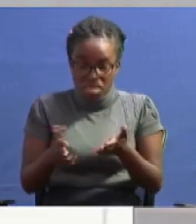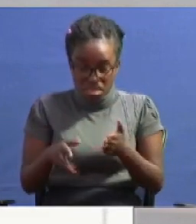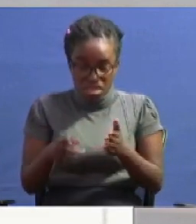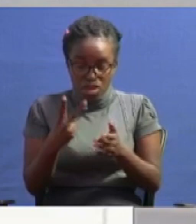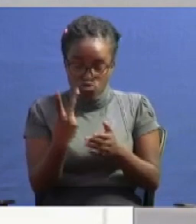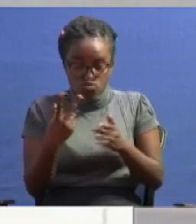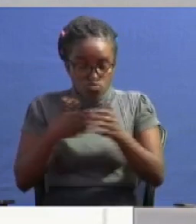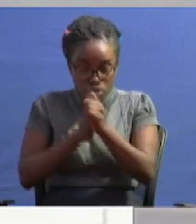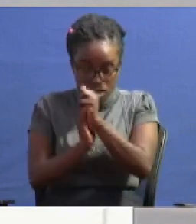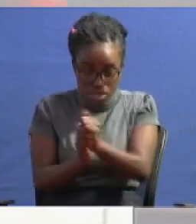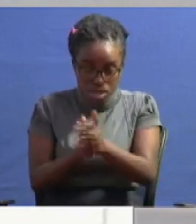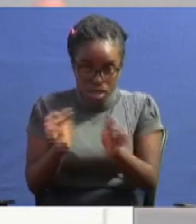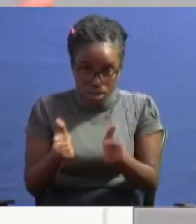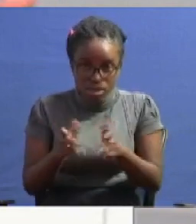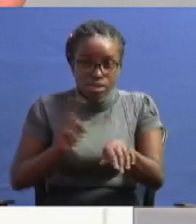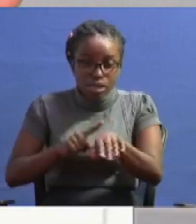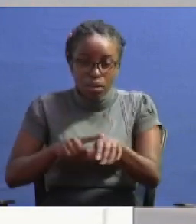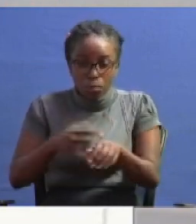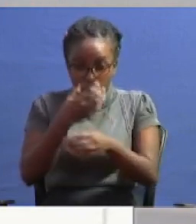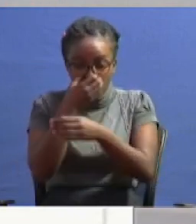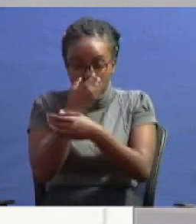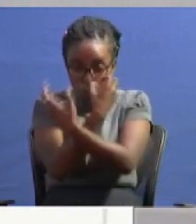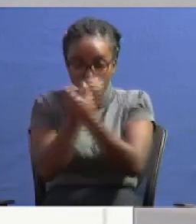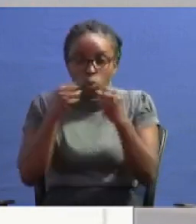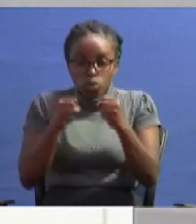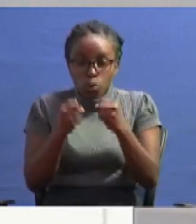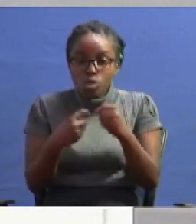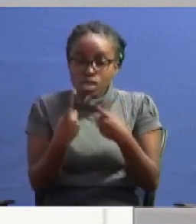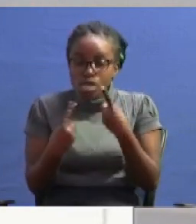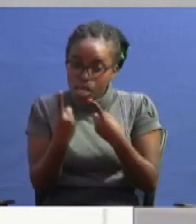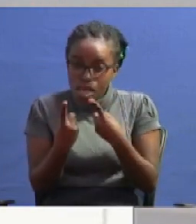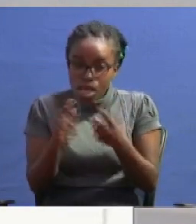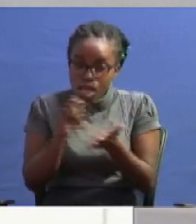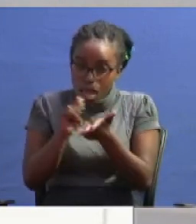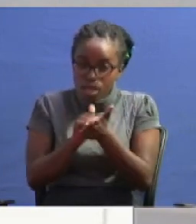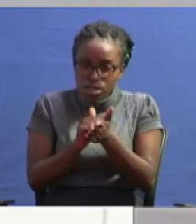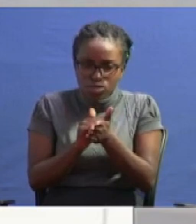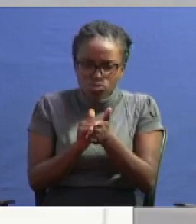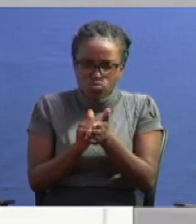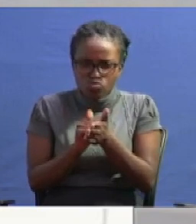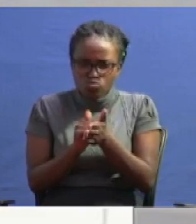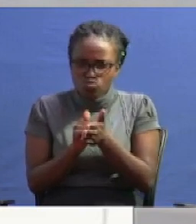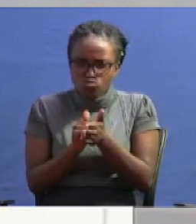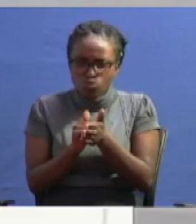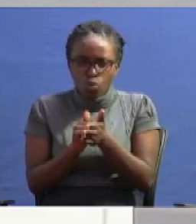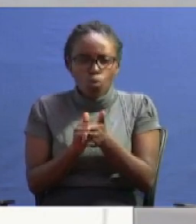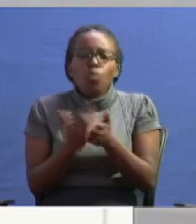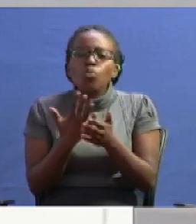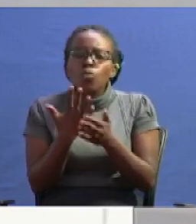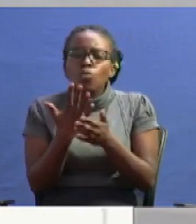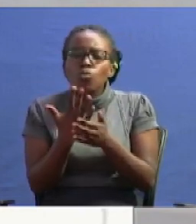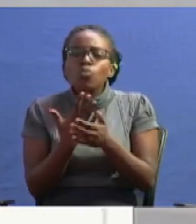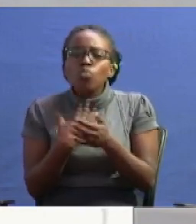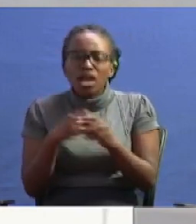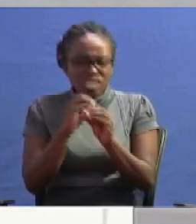that President William Ruto clearly said that he will not wish what happened to him happens to